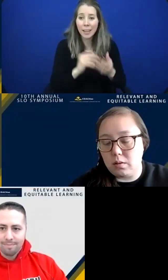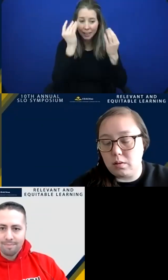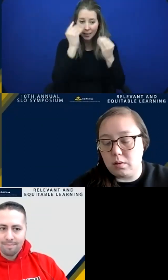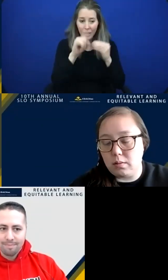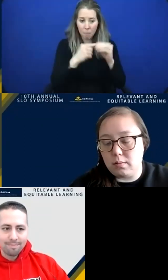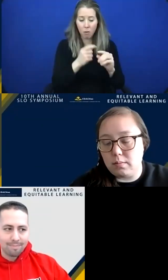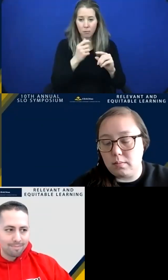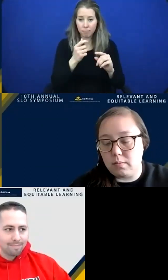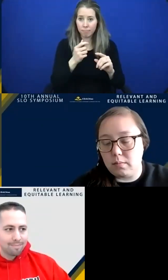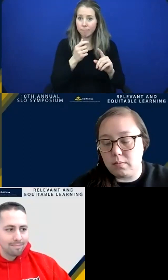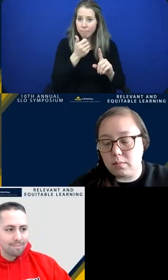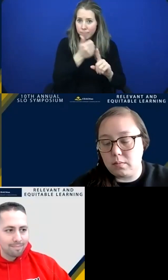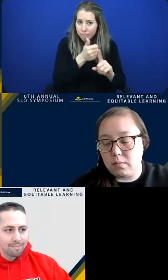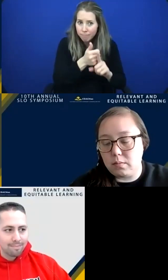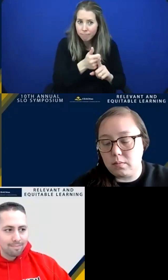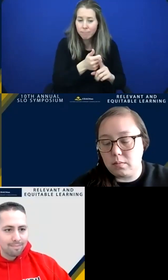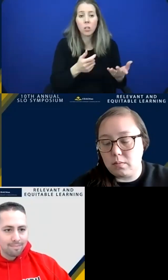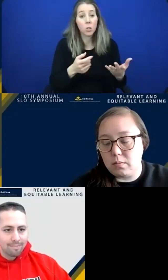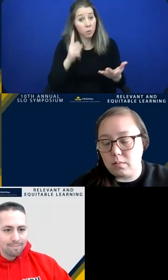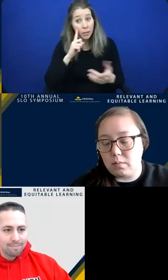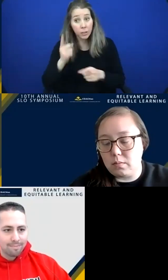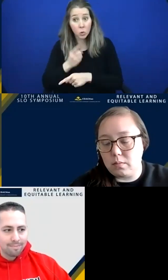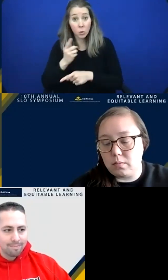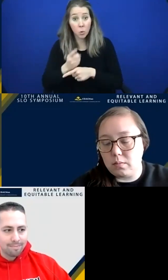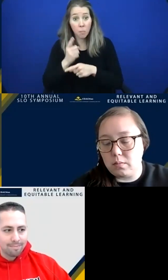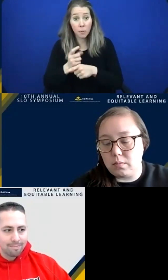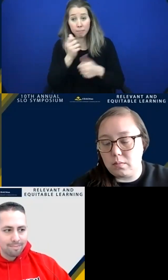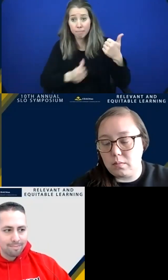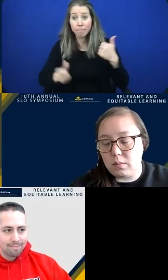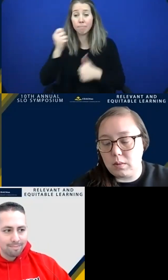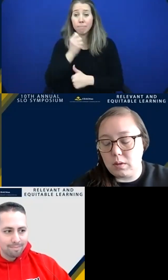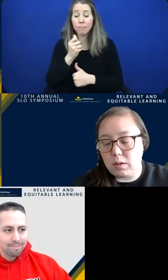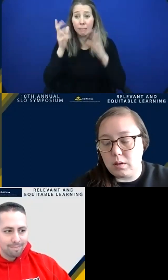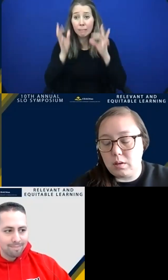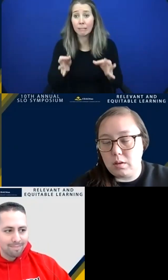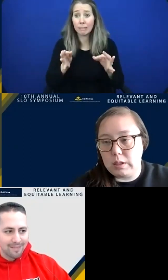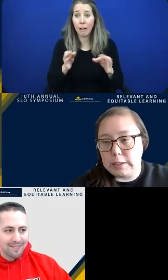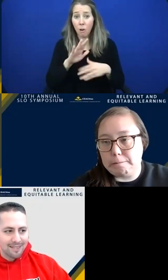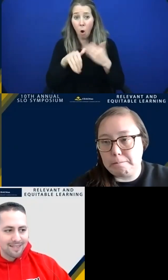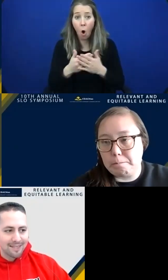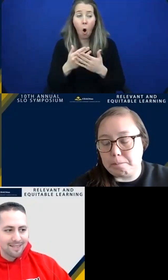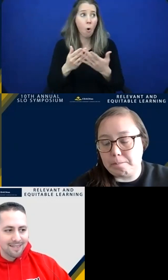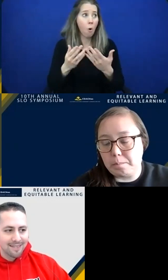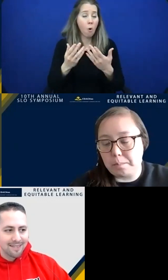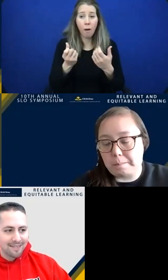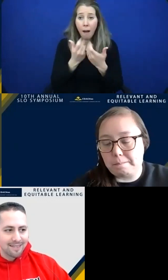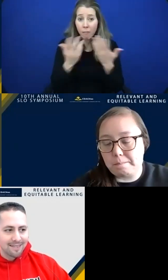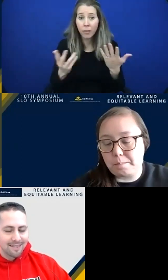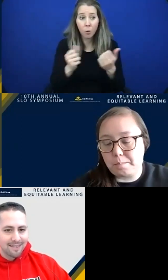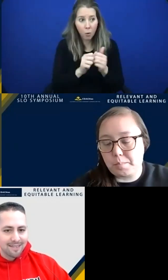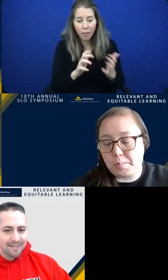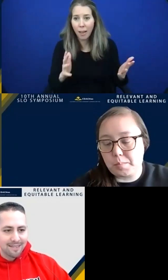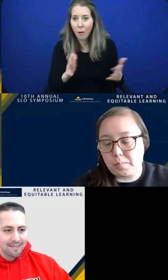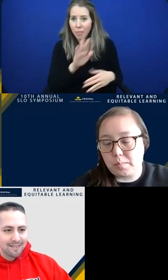it'd be fair and appropriate for administrators to be making all the decisions about your work environment, your work experience, without